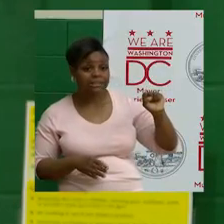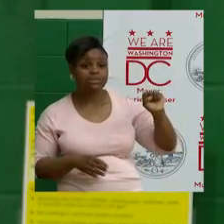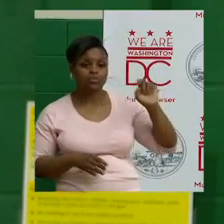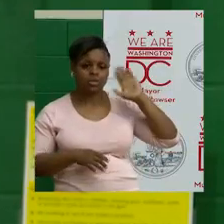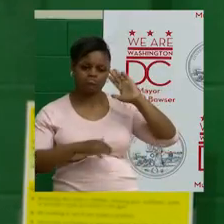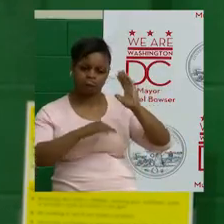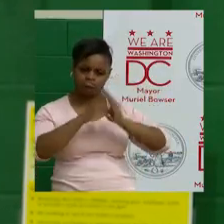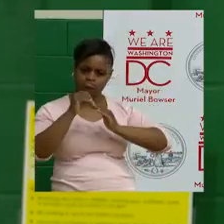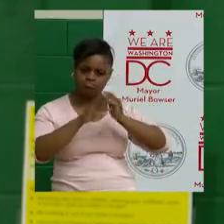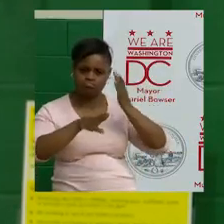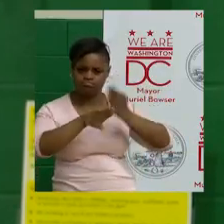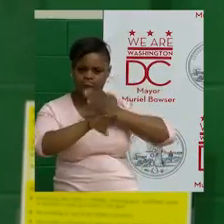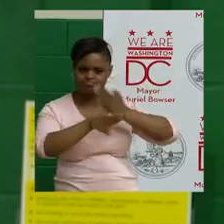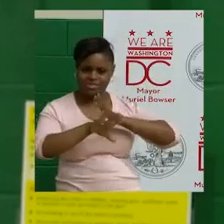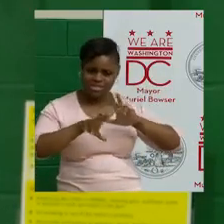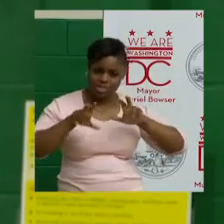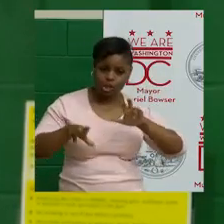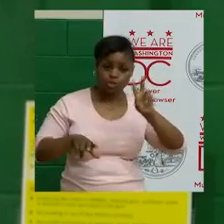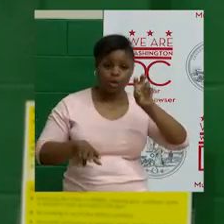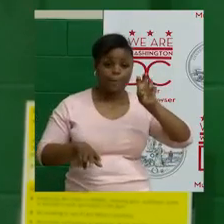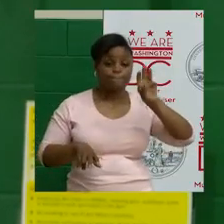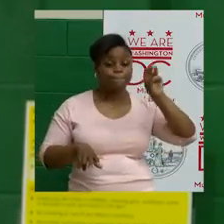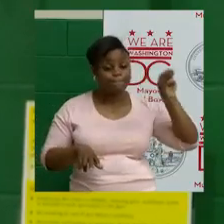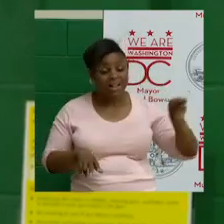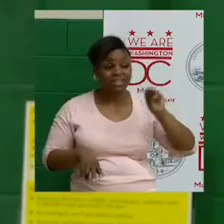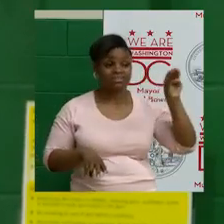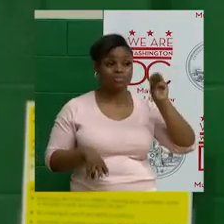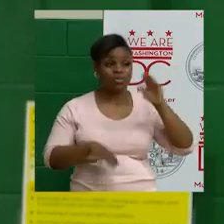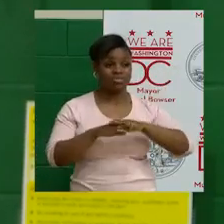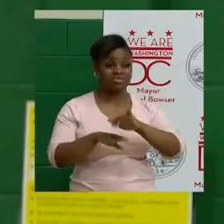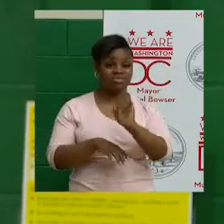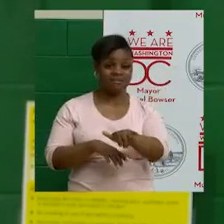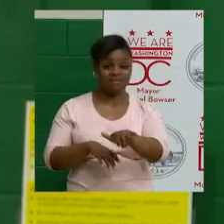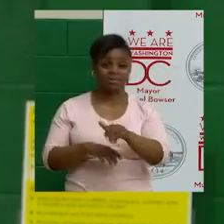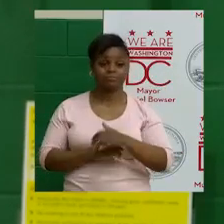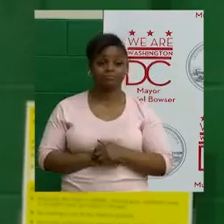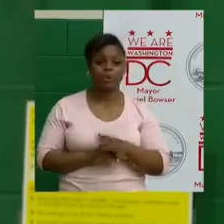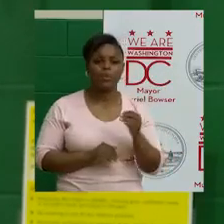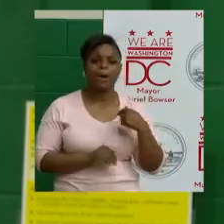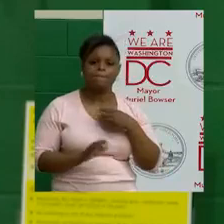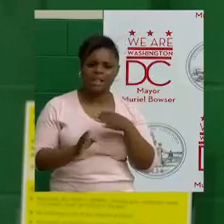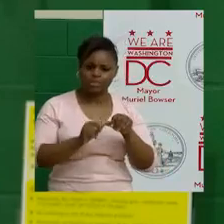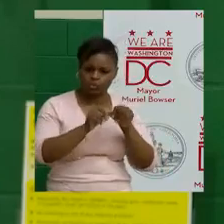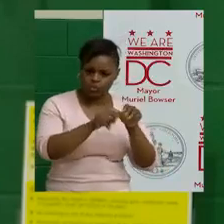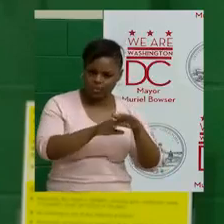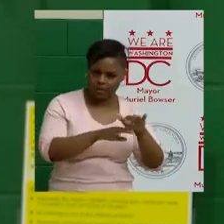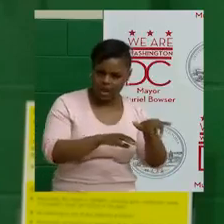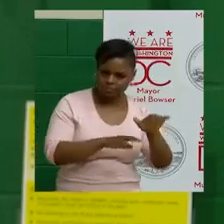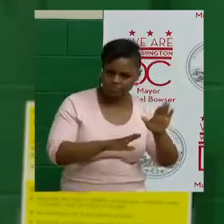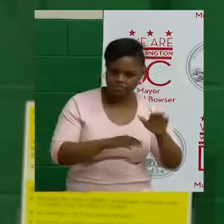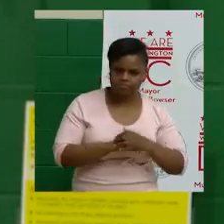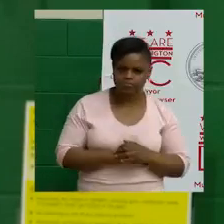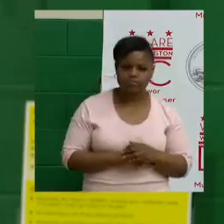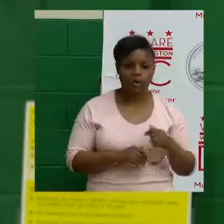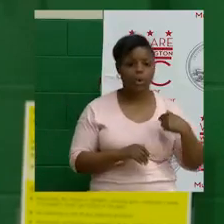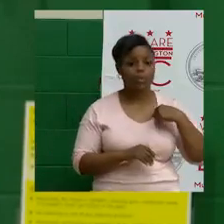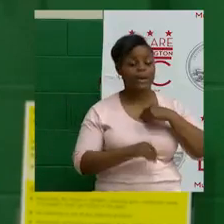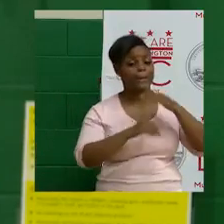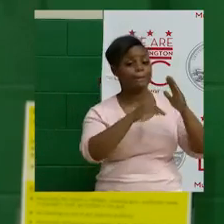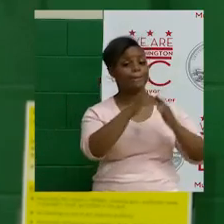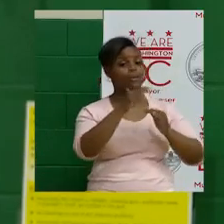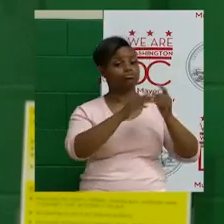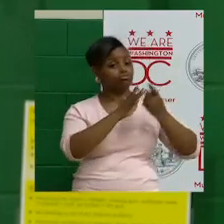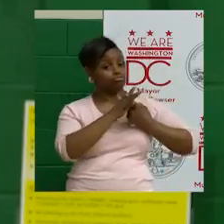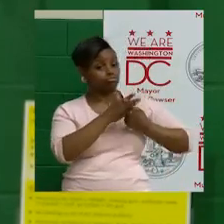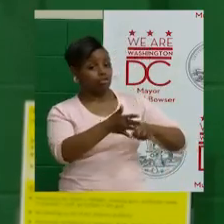in a state of good repair, spending over $200 million on that and looking to continue that into the future. We broke ground on our biggest